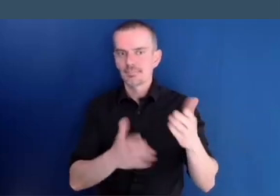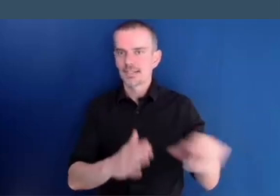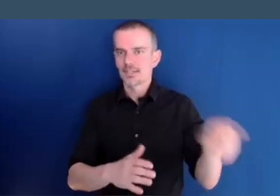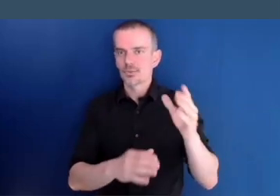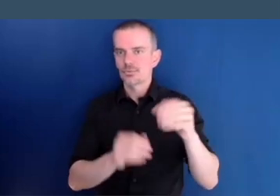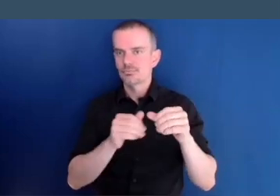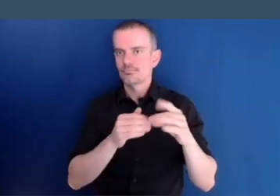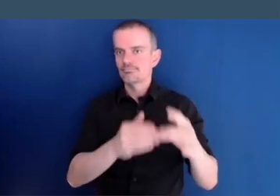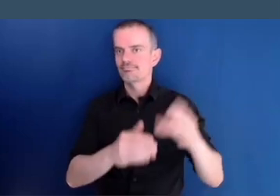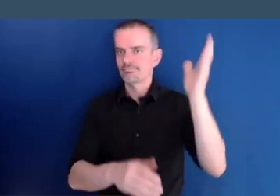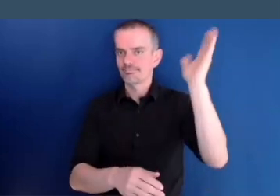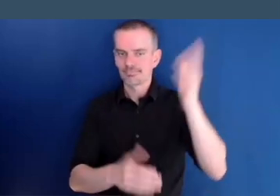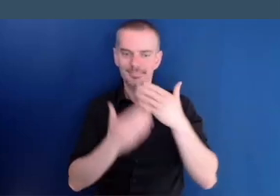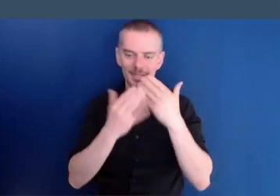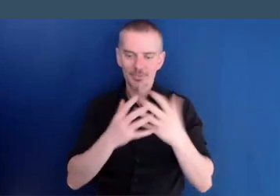much.